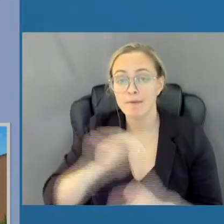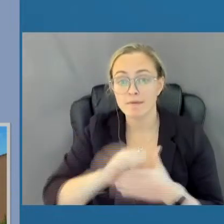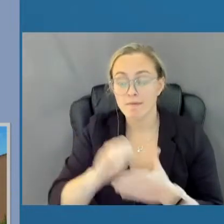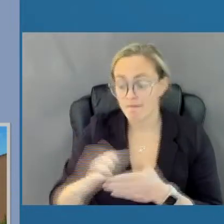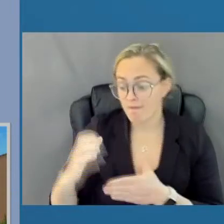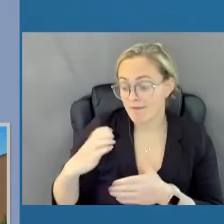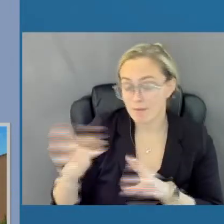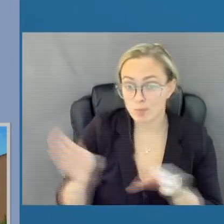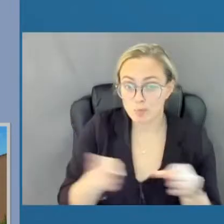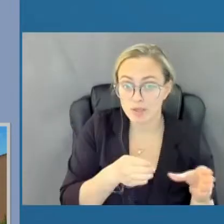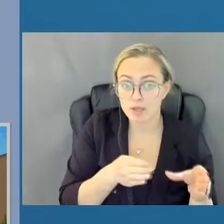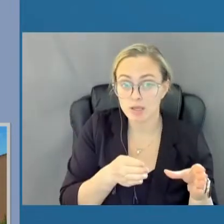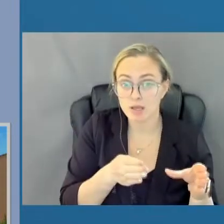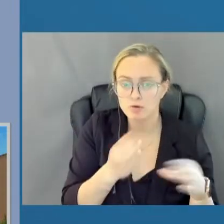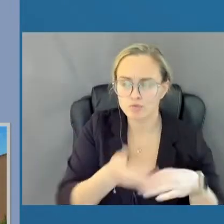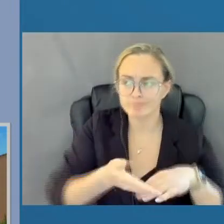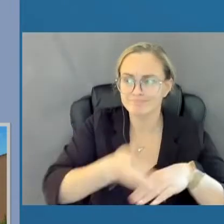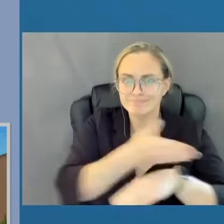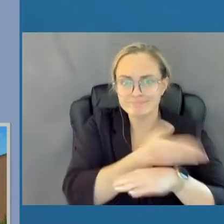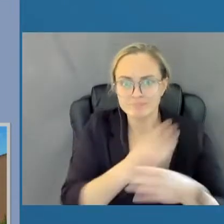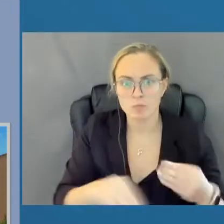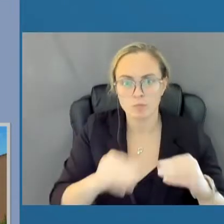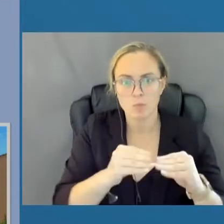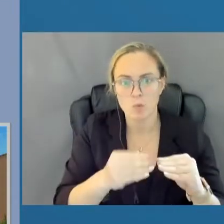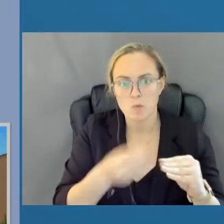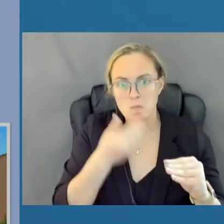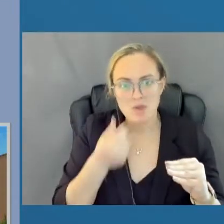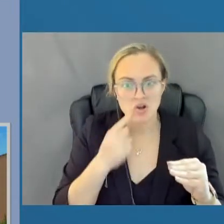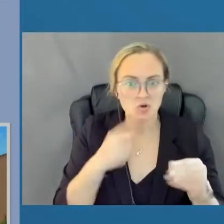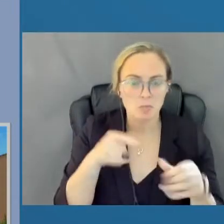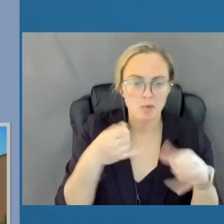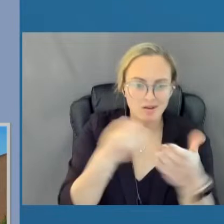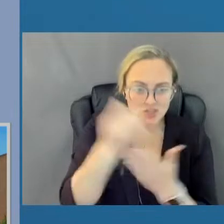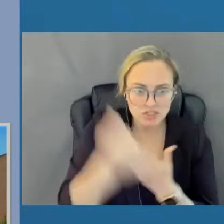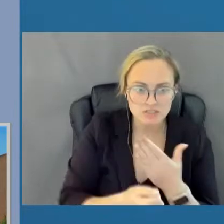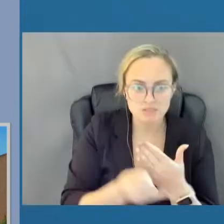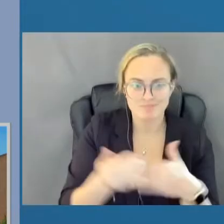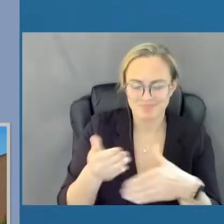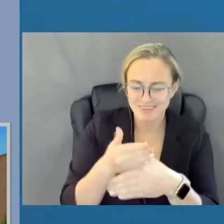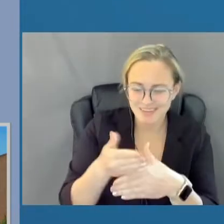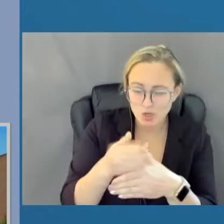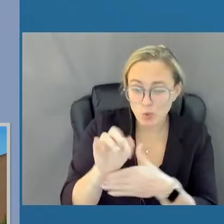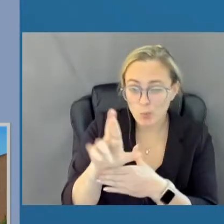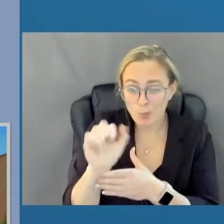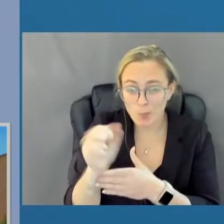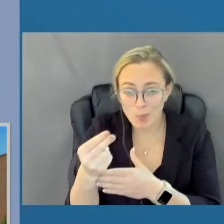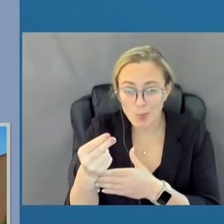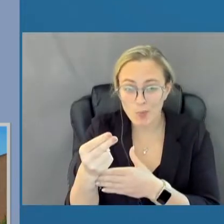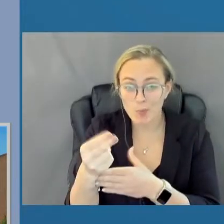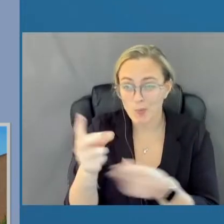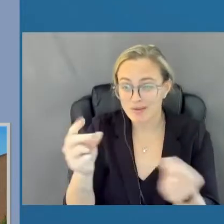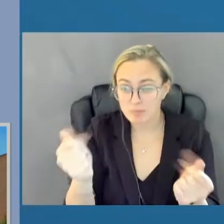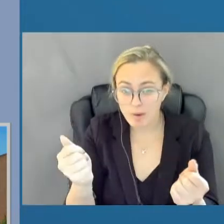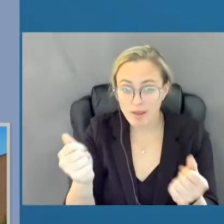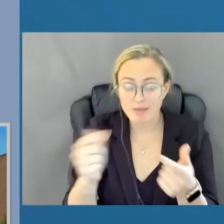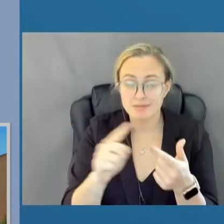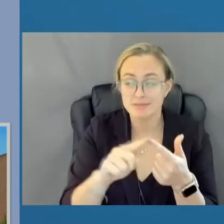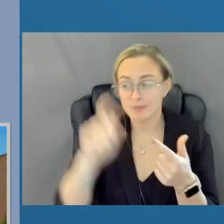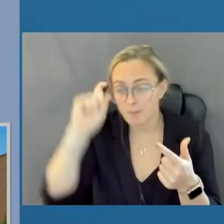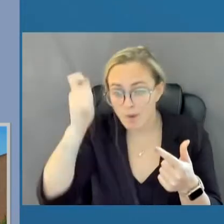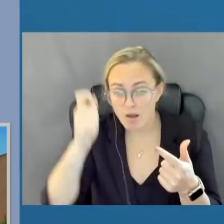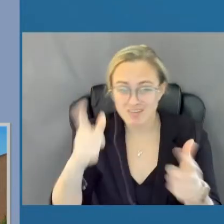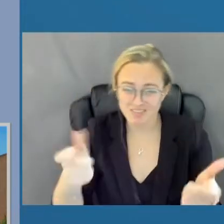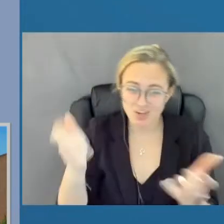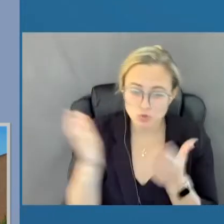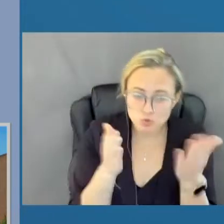to advance critical projects, including the Interborough Express, new Metro North stations in the Bronx, and faster service in the